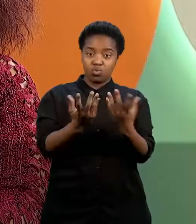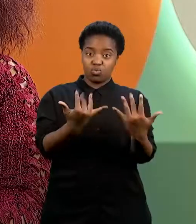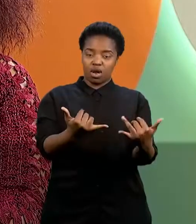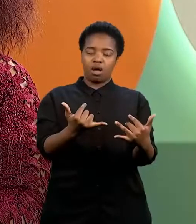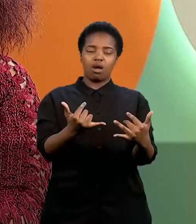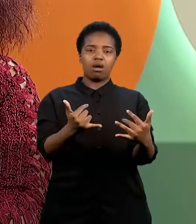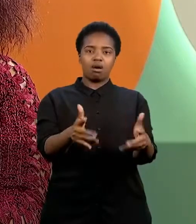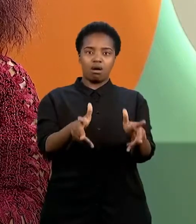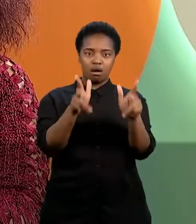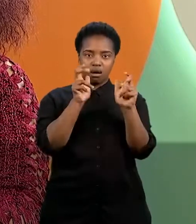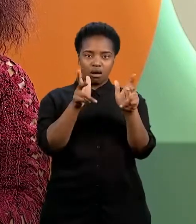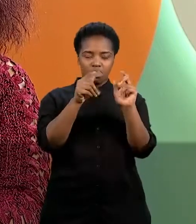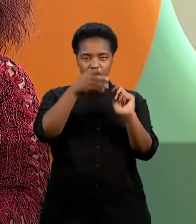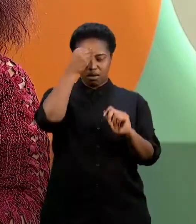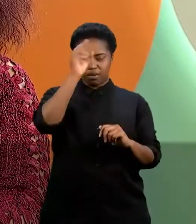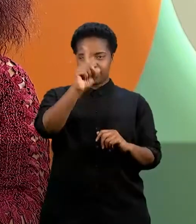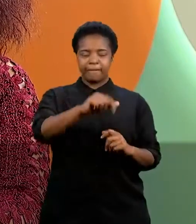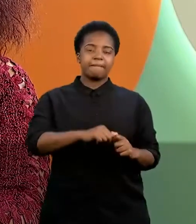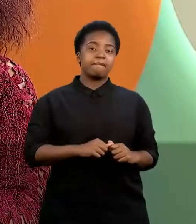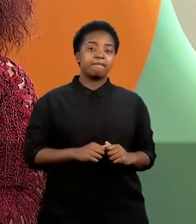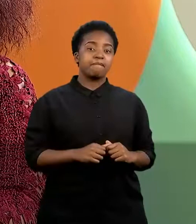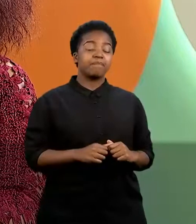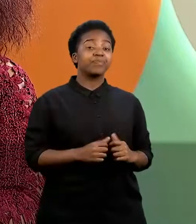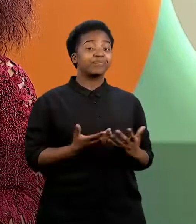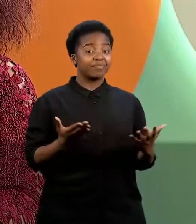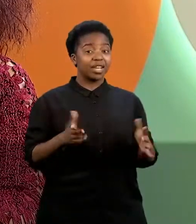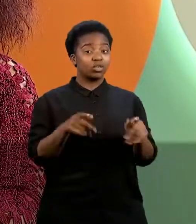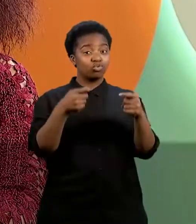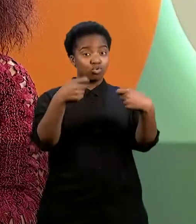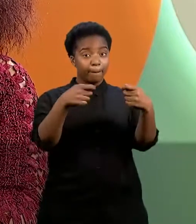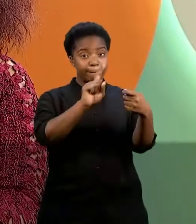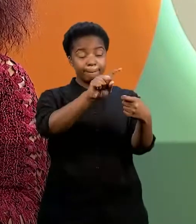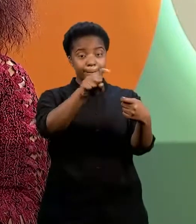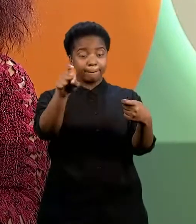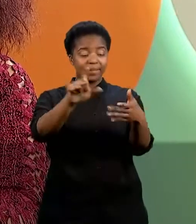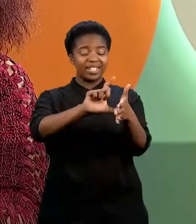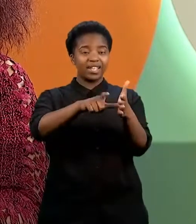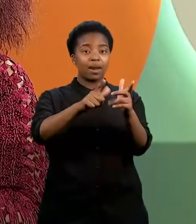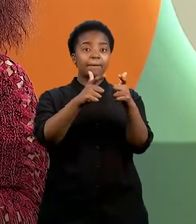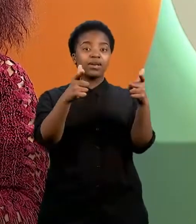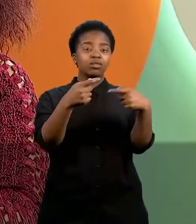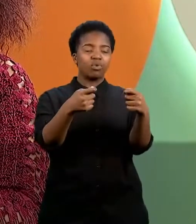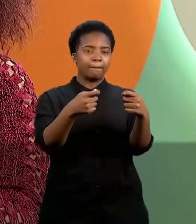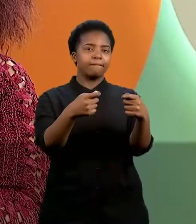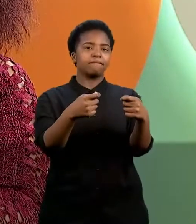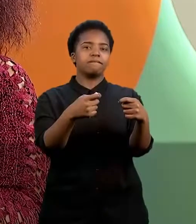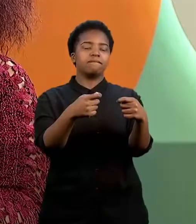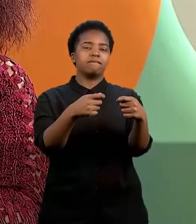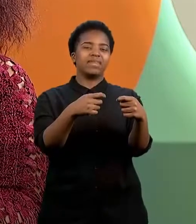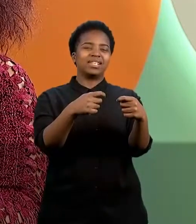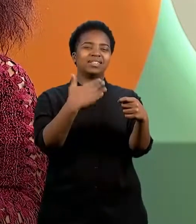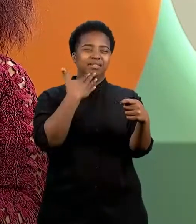chat? I think especially the retail, the designers, like the shops, the designers, and